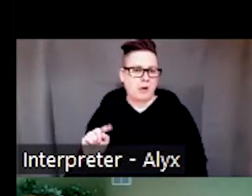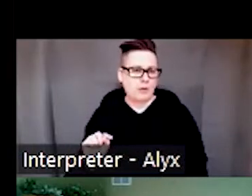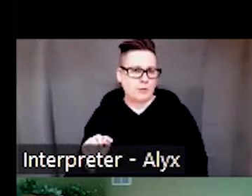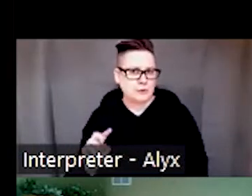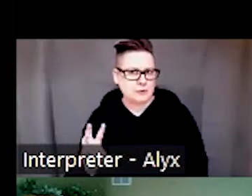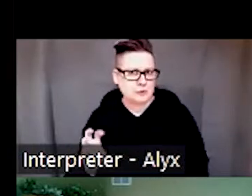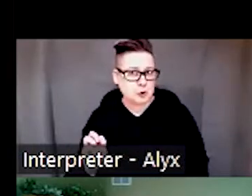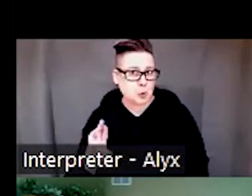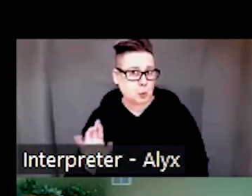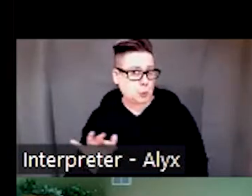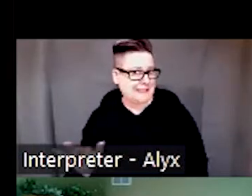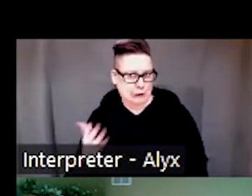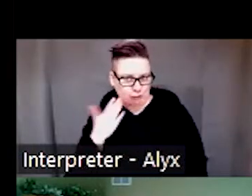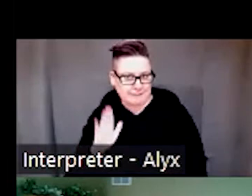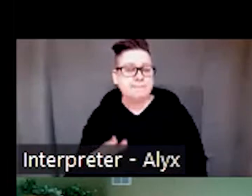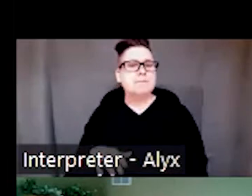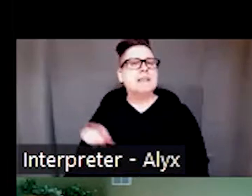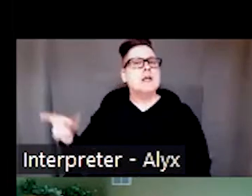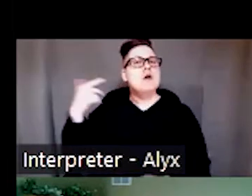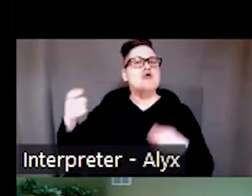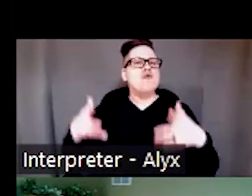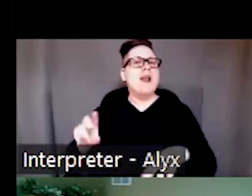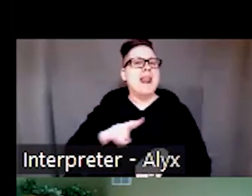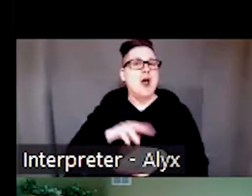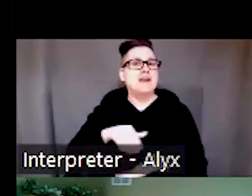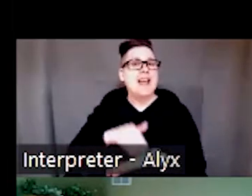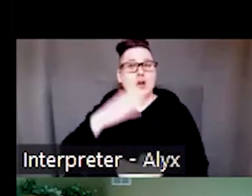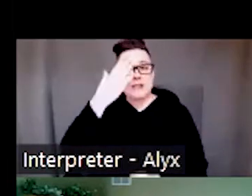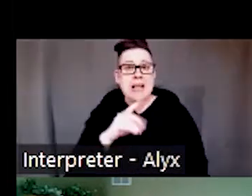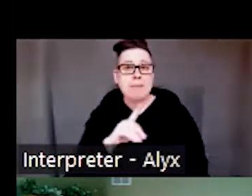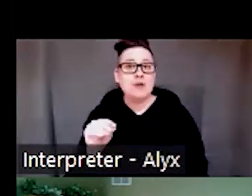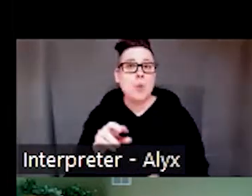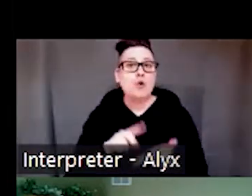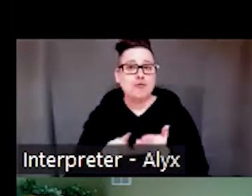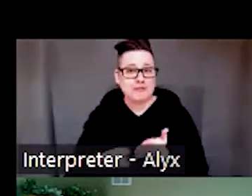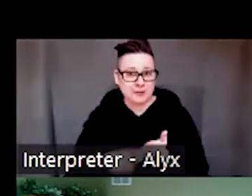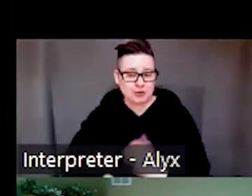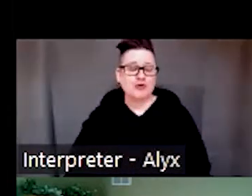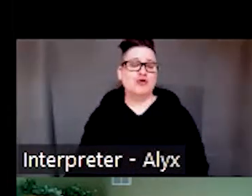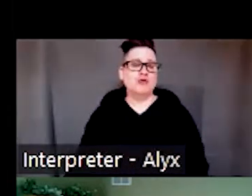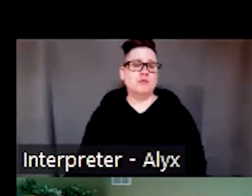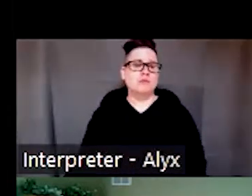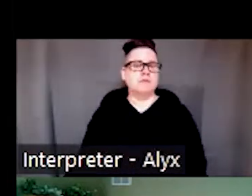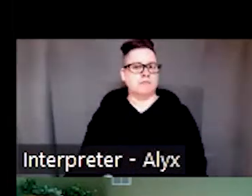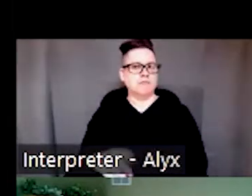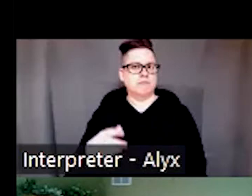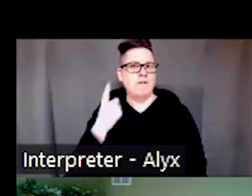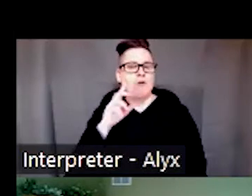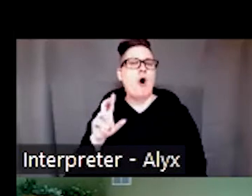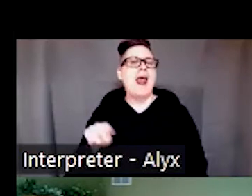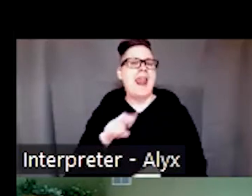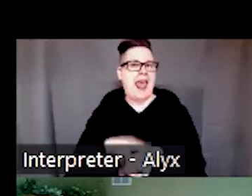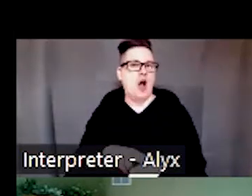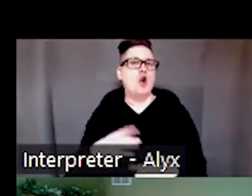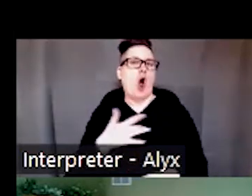Michael was the director of the National Center on Sleep Disorders Research at the National Heart, Lung, and Blood